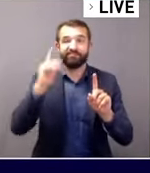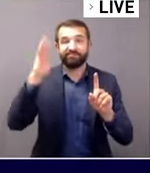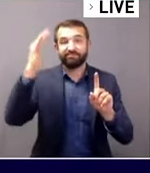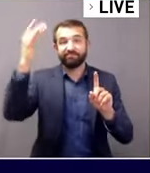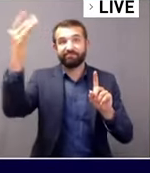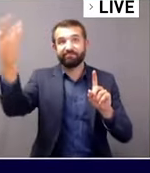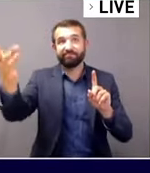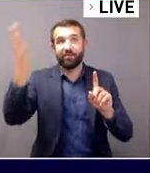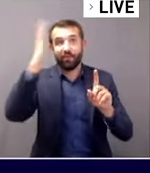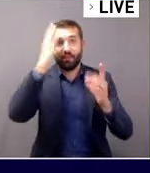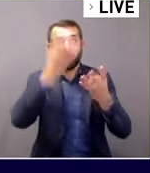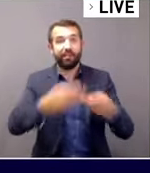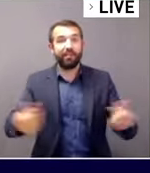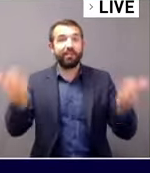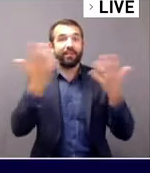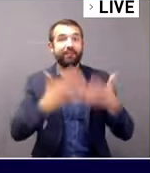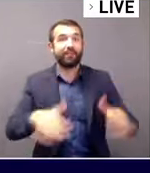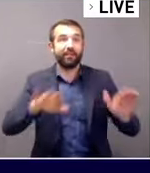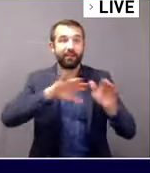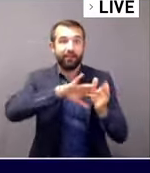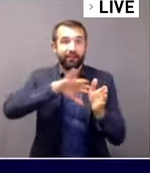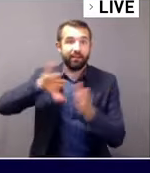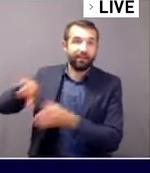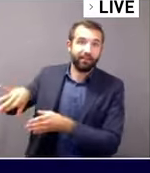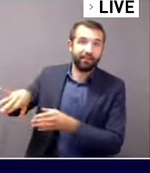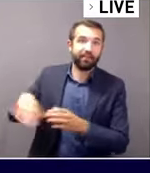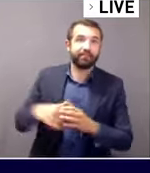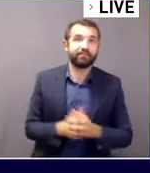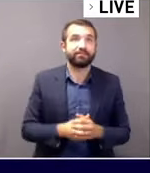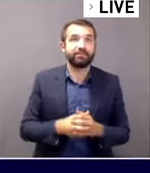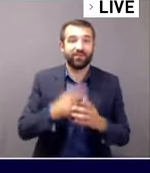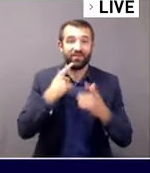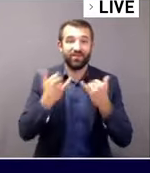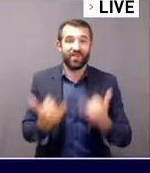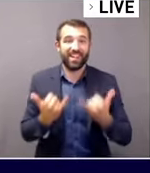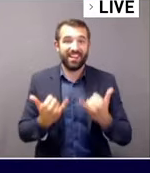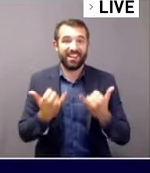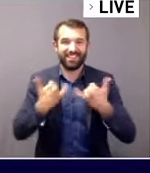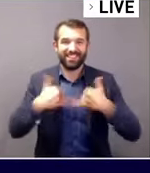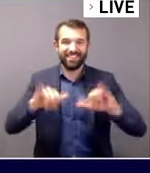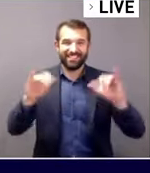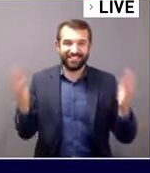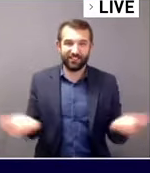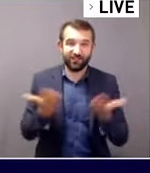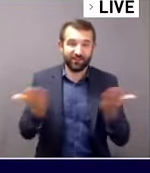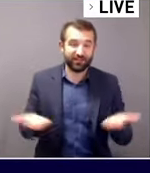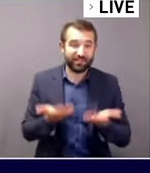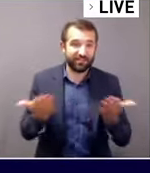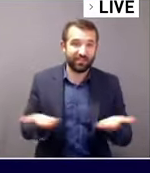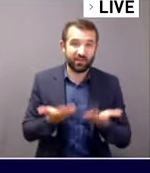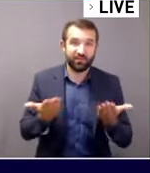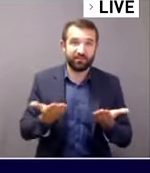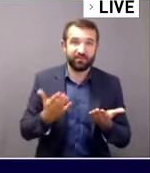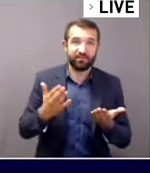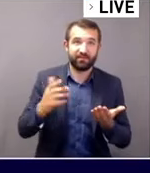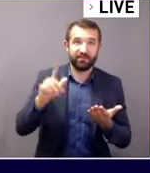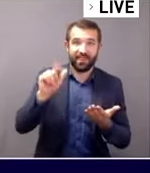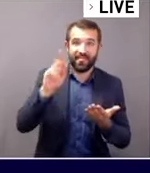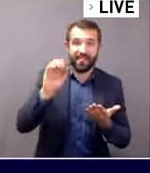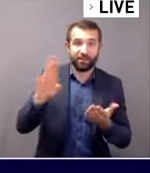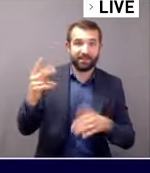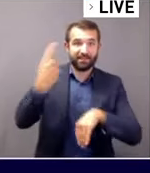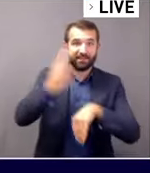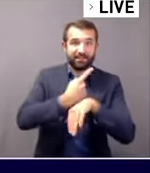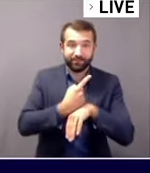ask everyone to think about this weekend is whether we want Labor Day to be the story that is